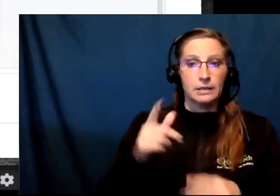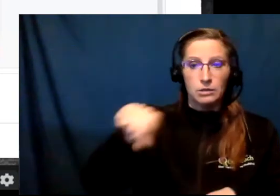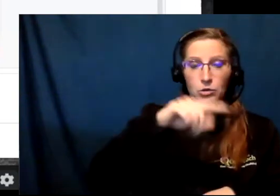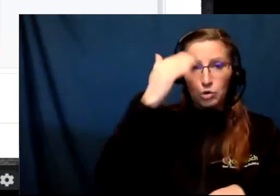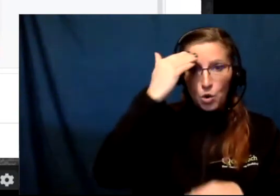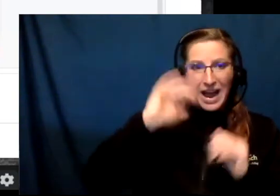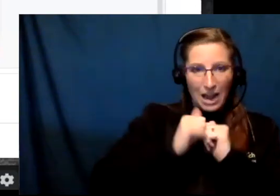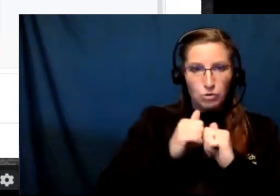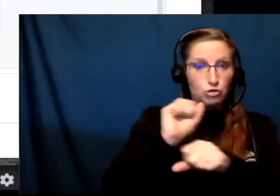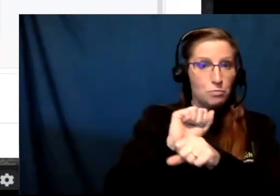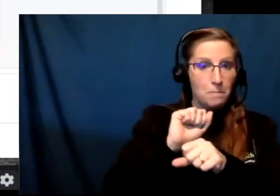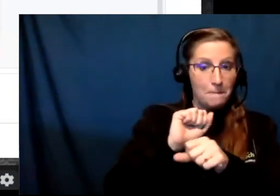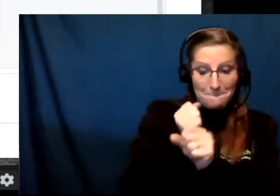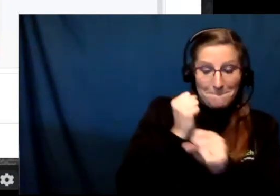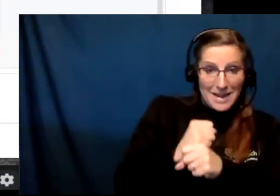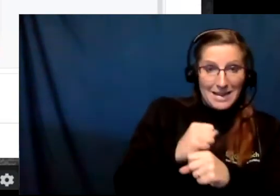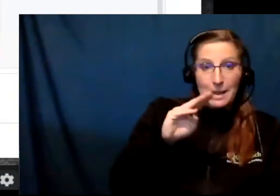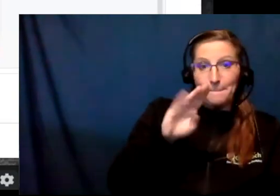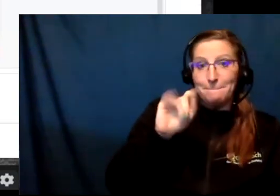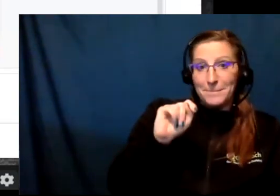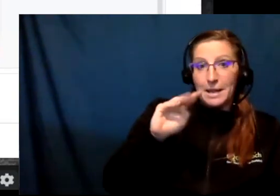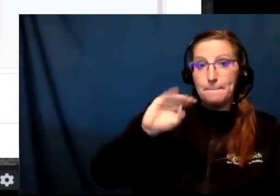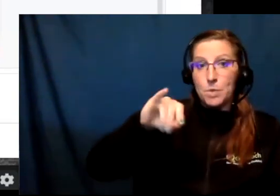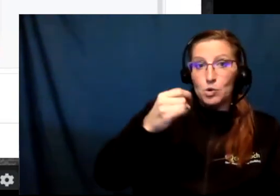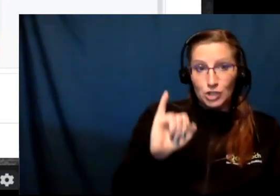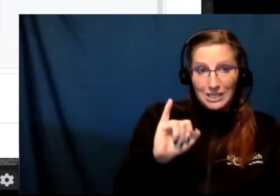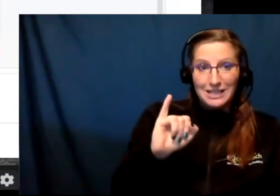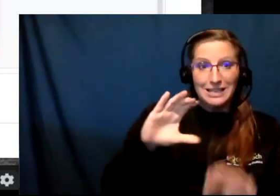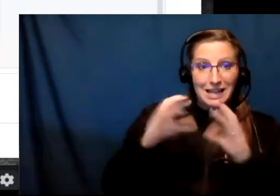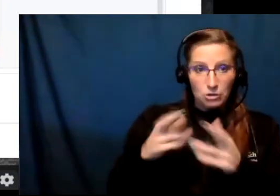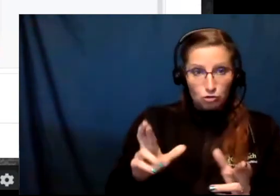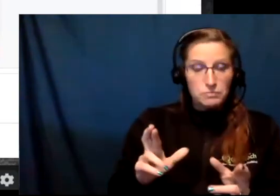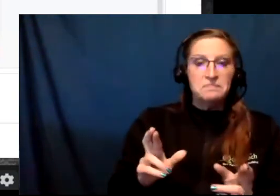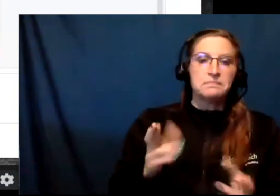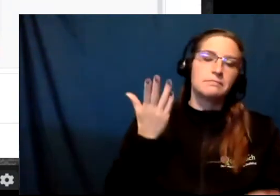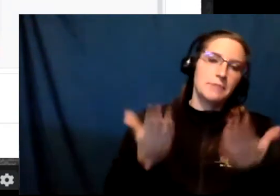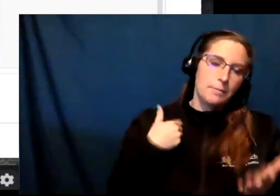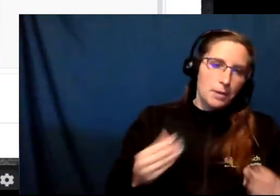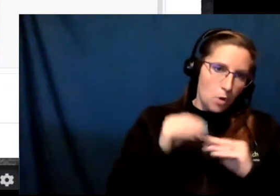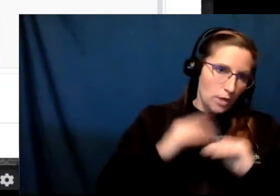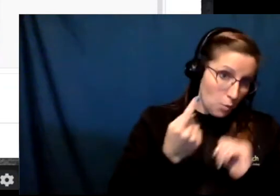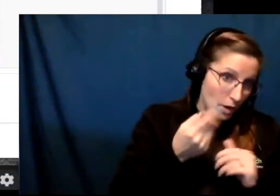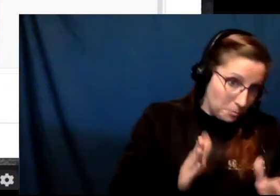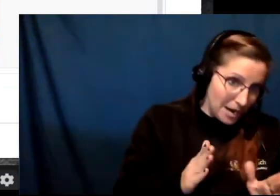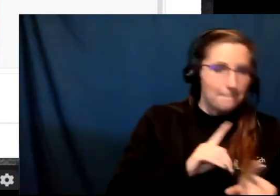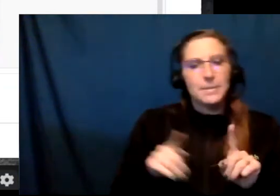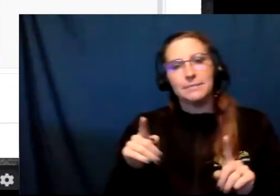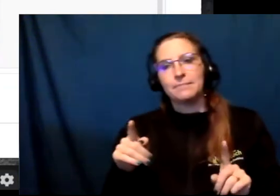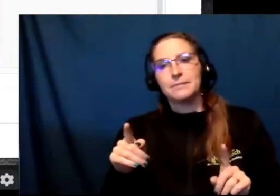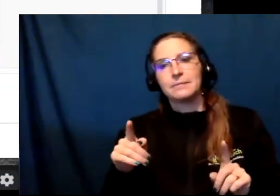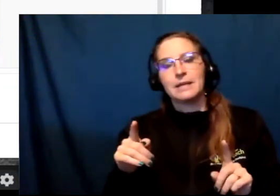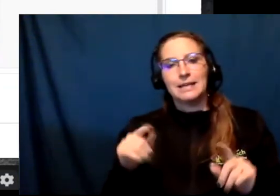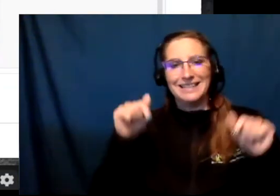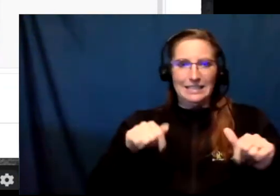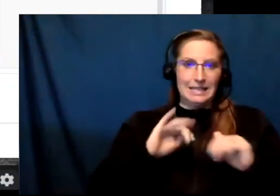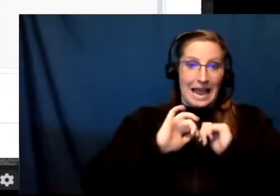to make a Bitmoji classroom, but that's where I'll start today. And there may be more than one way to do this, but this is